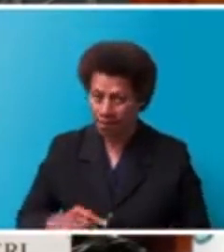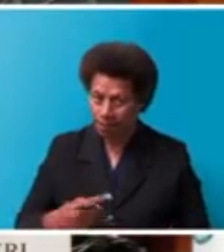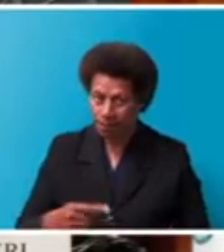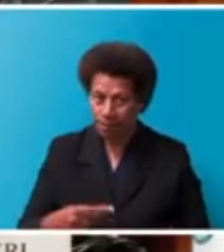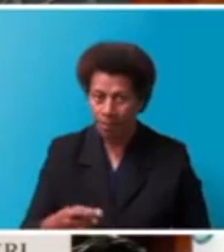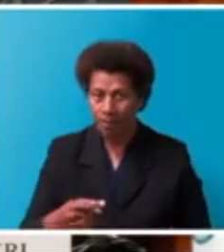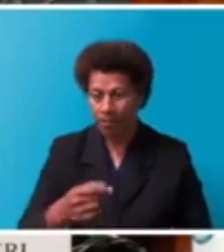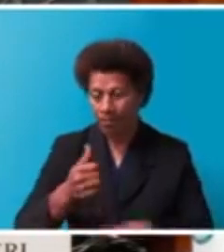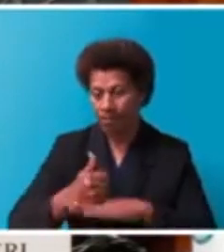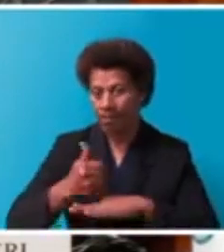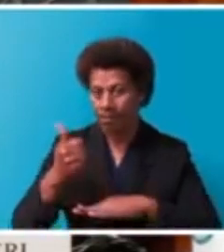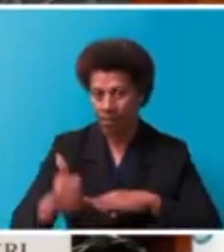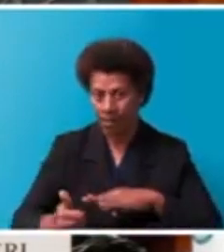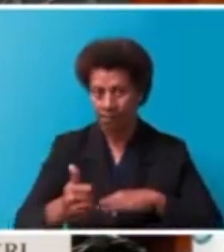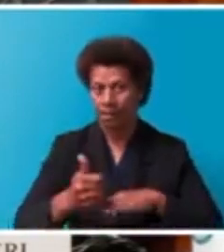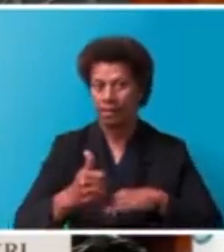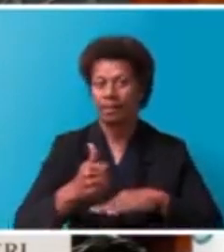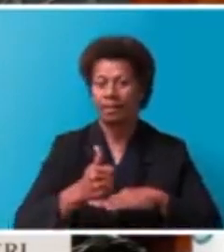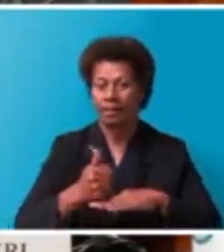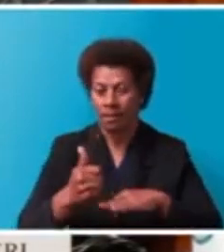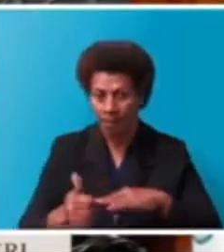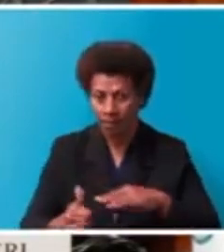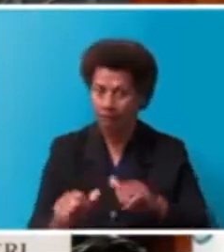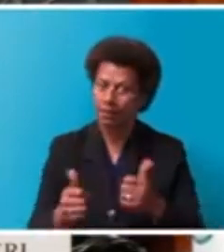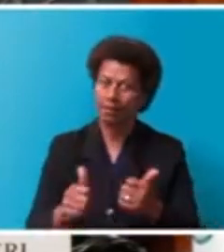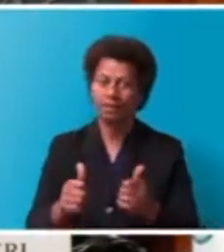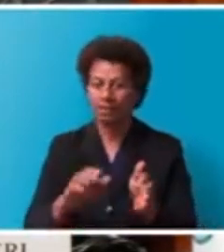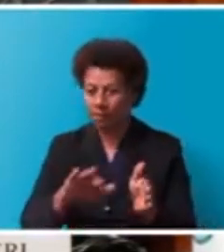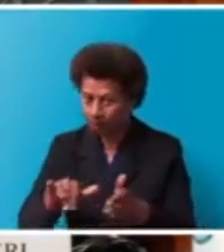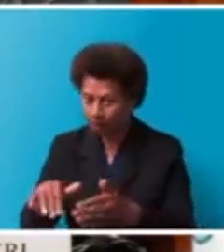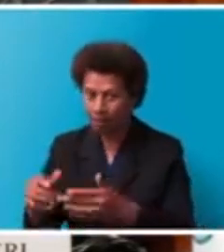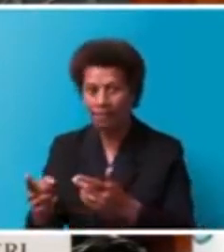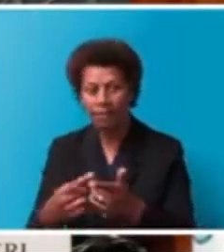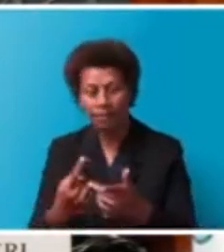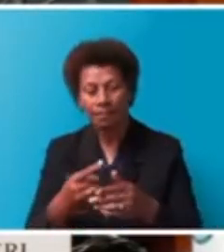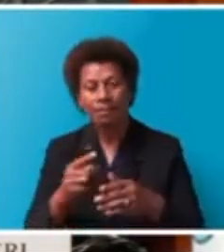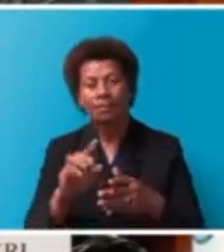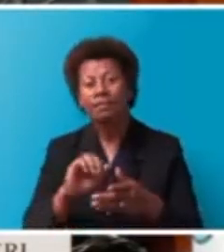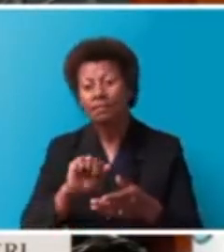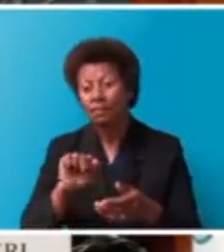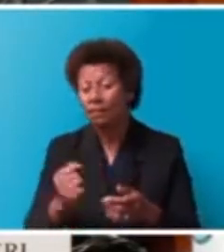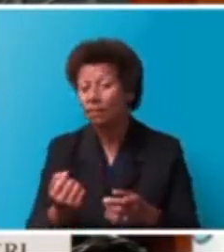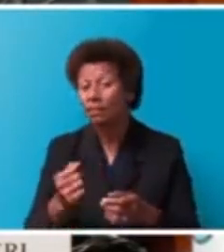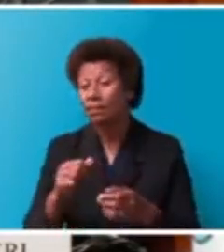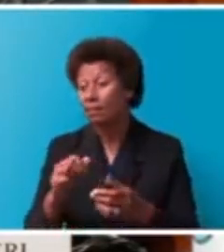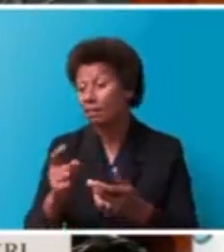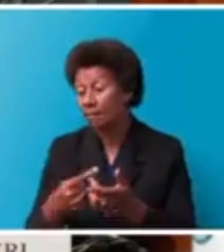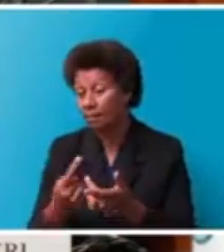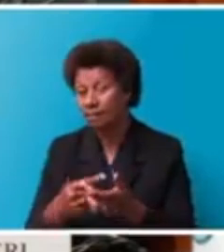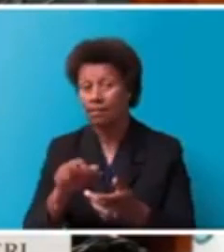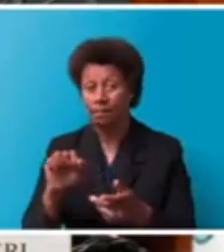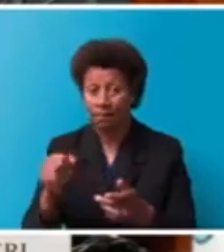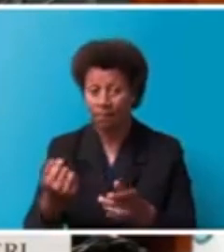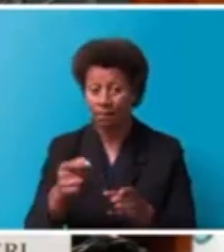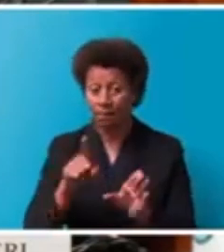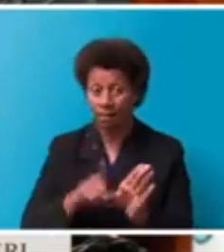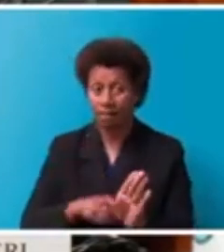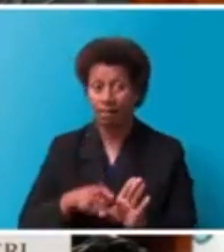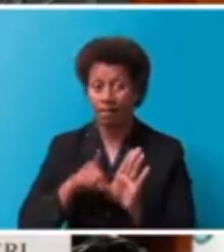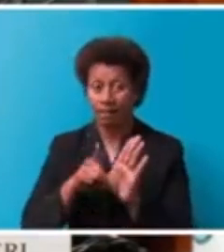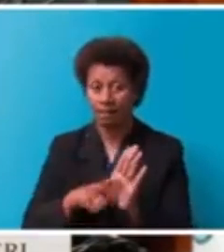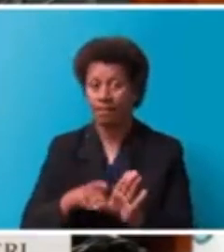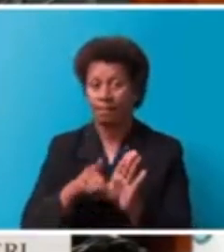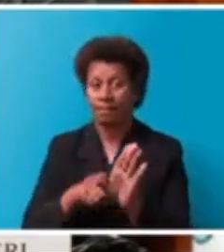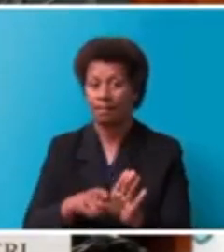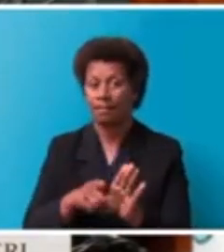governments, parliaments after parliaments, sessions after sessions, and year after year. Many have